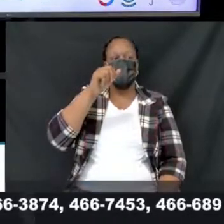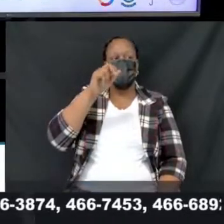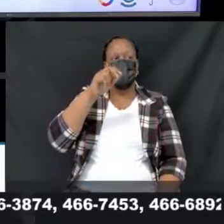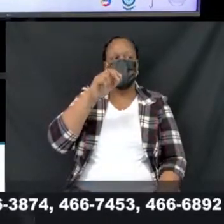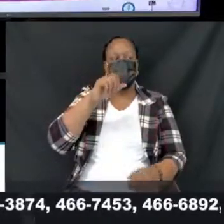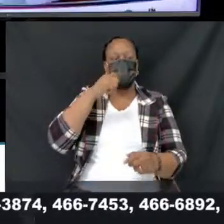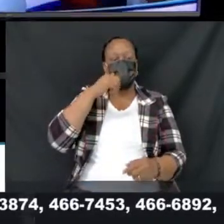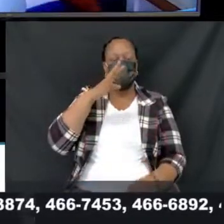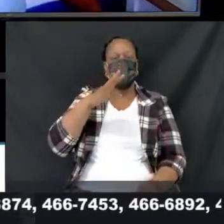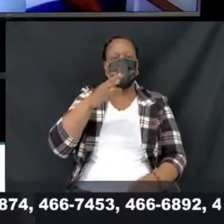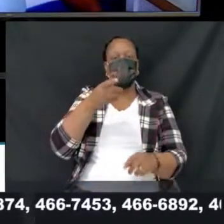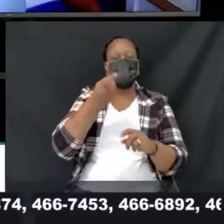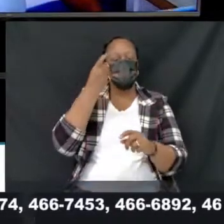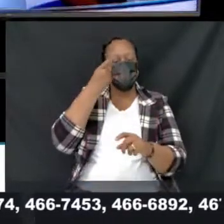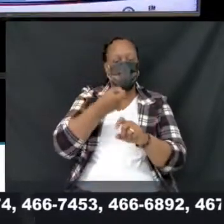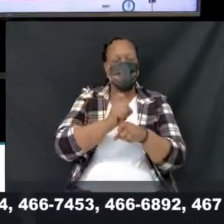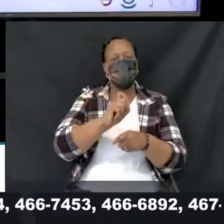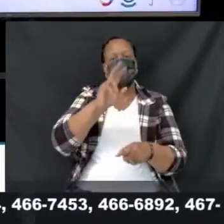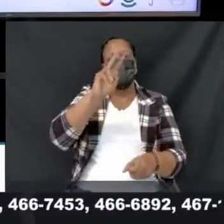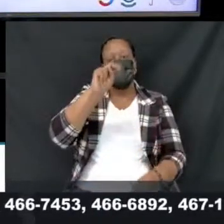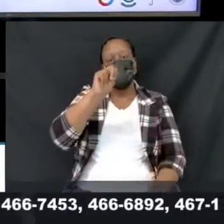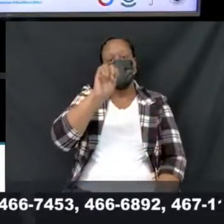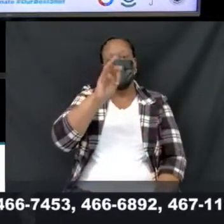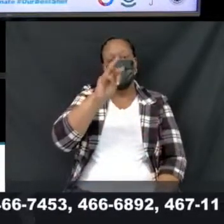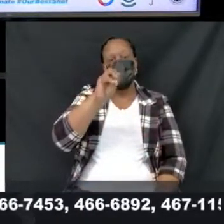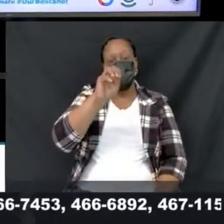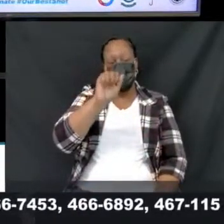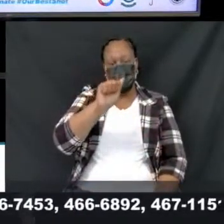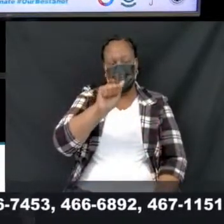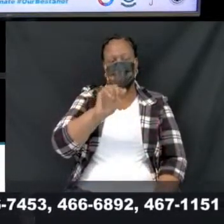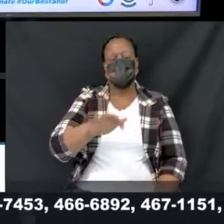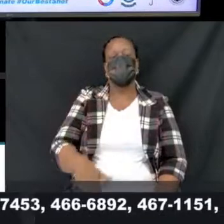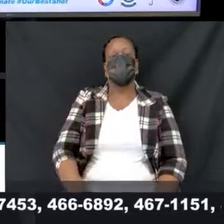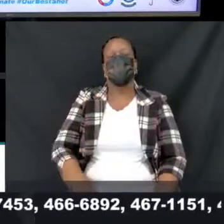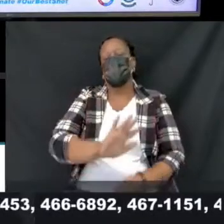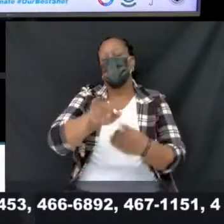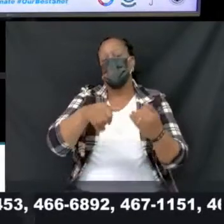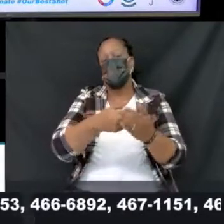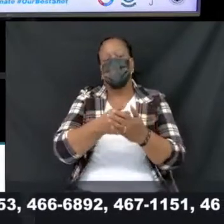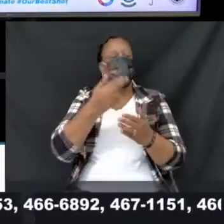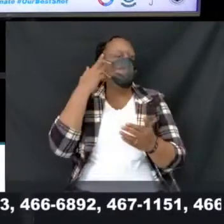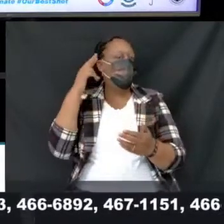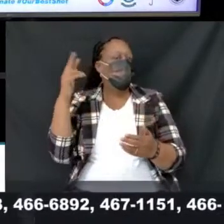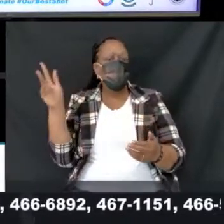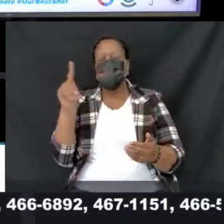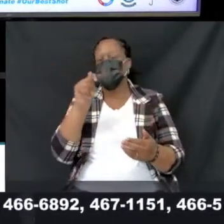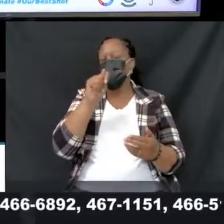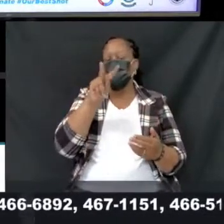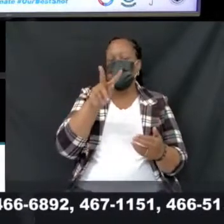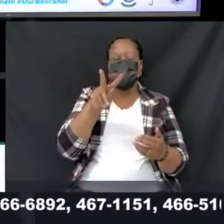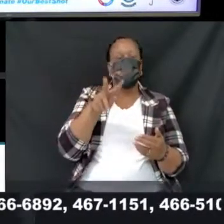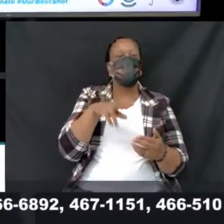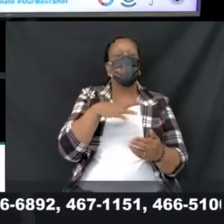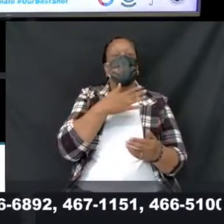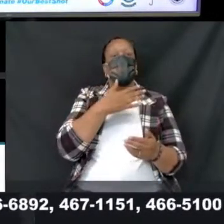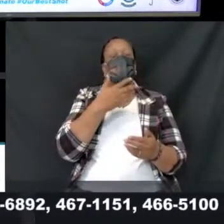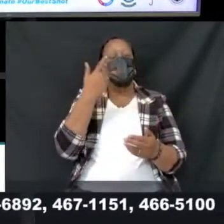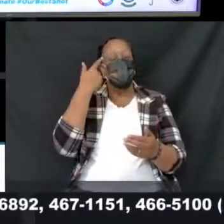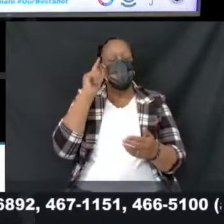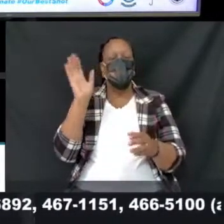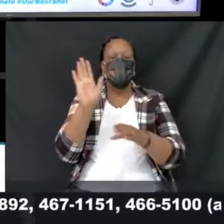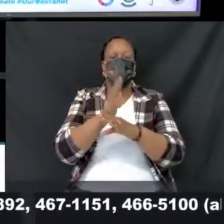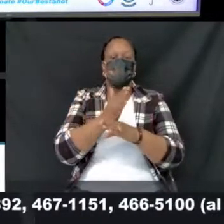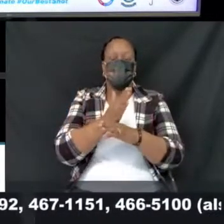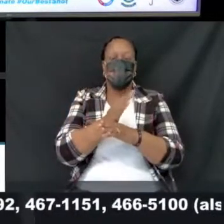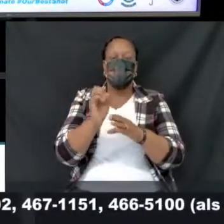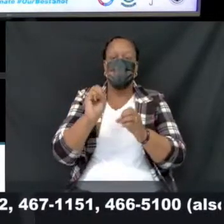NEMA, ZIZ, and all media houses, and Dr. Marisa Carty, all media houses for partnering with